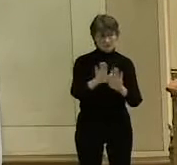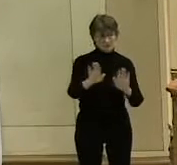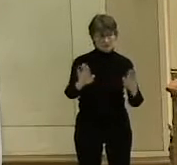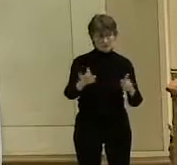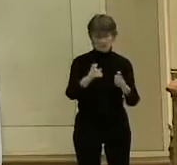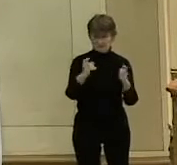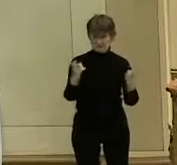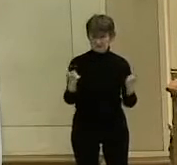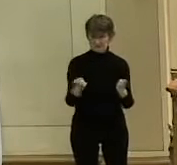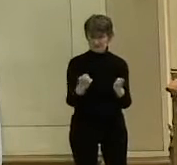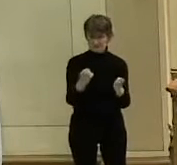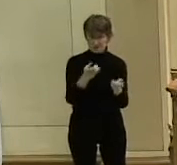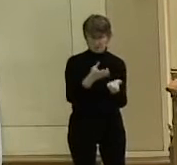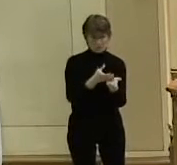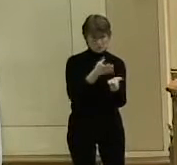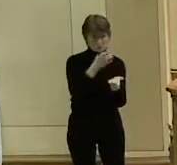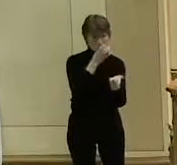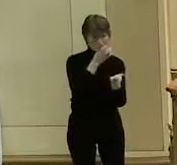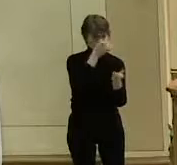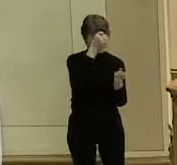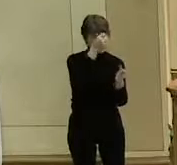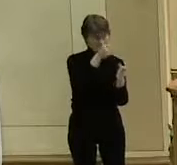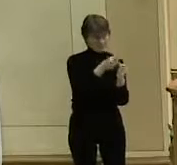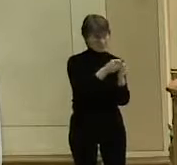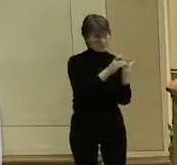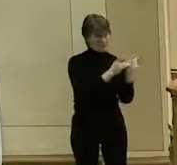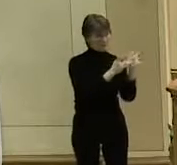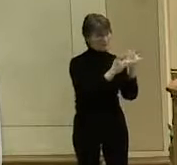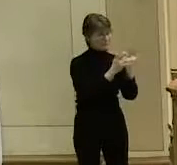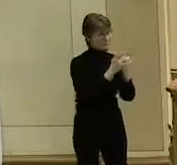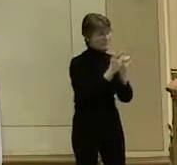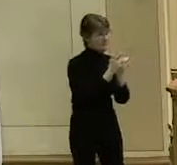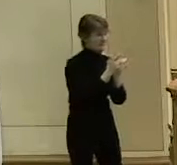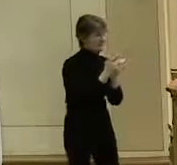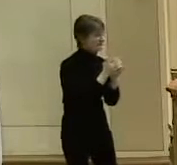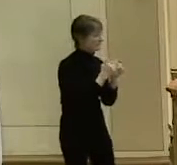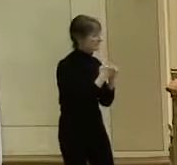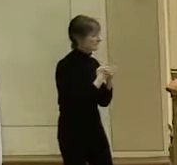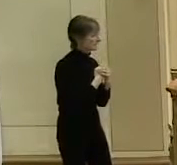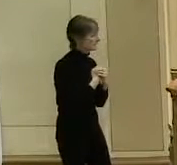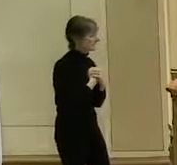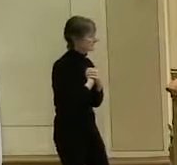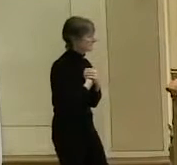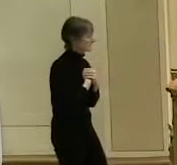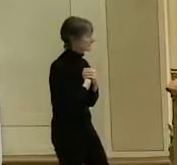of sins. Do this in memory of me."